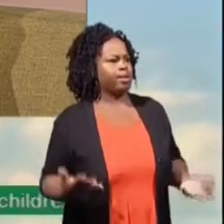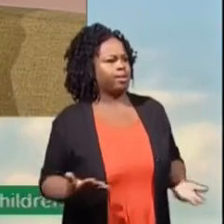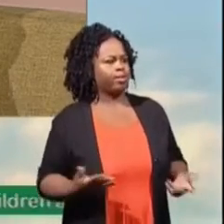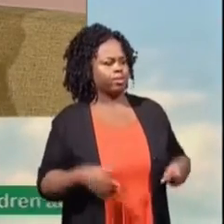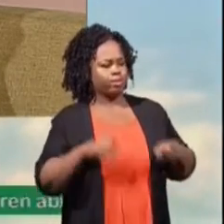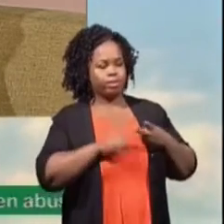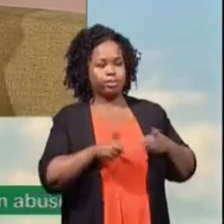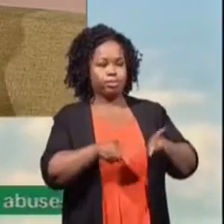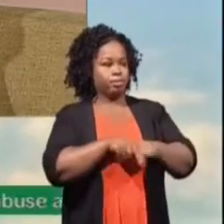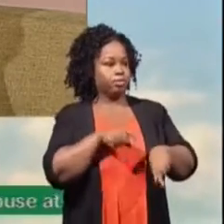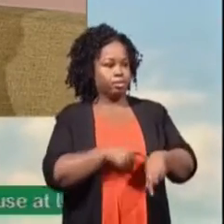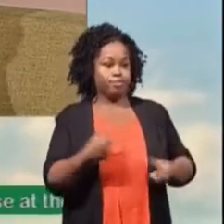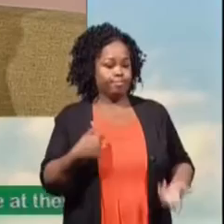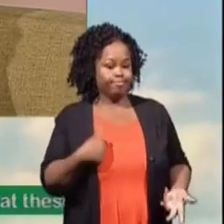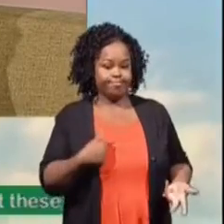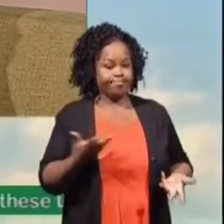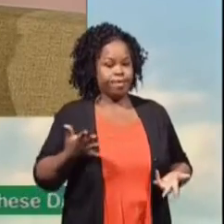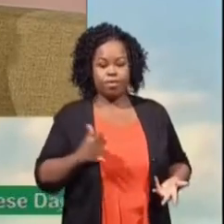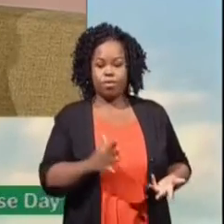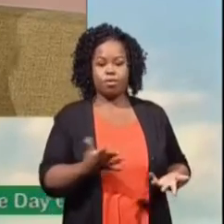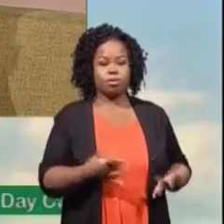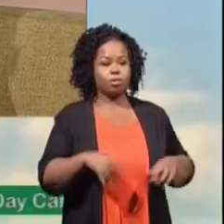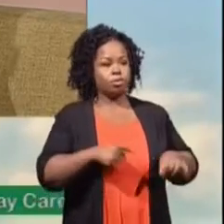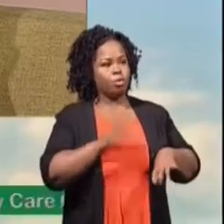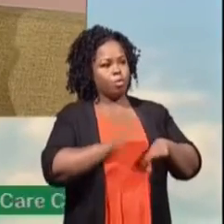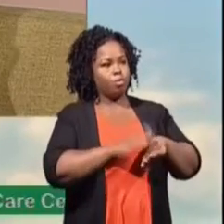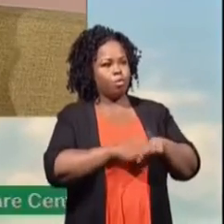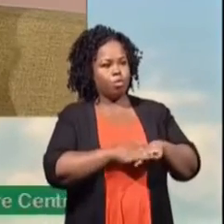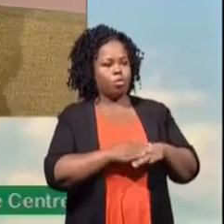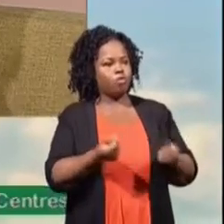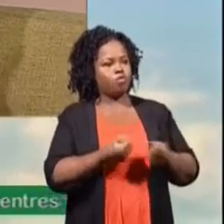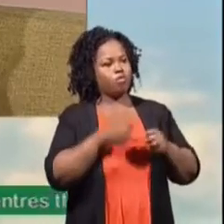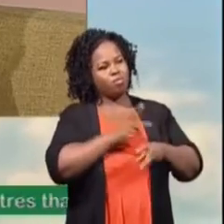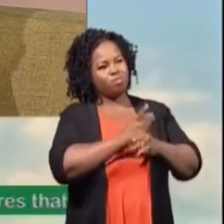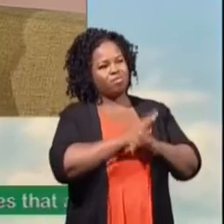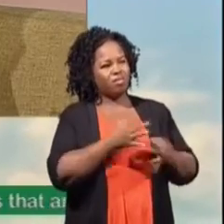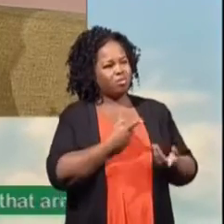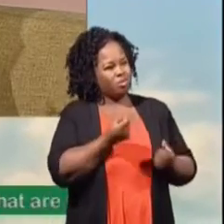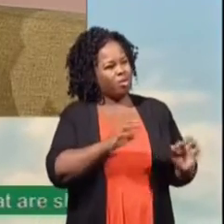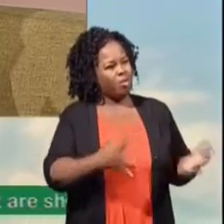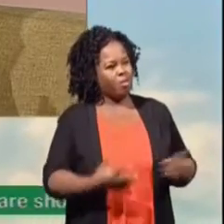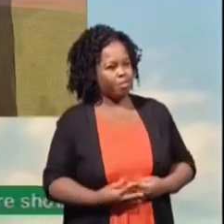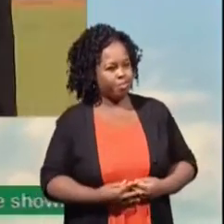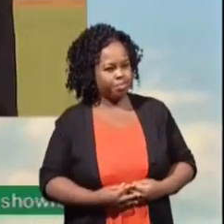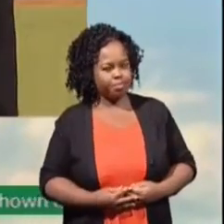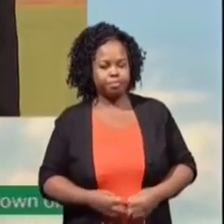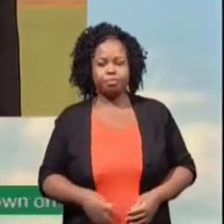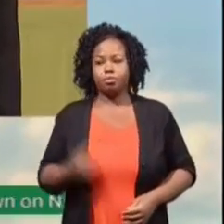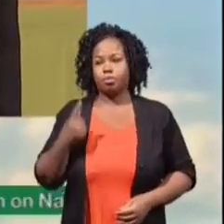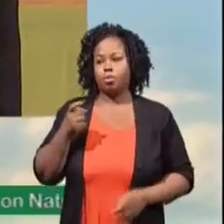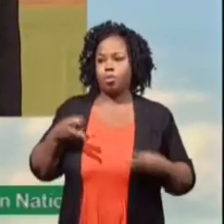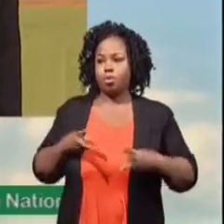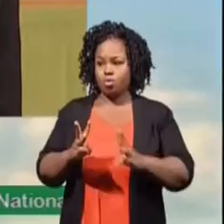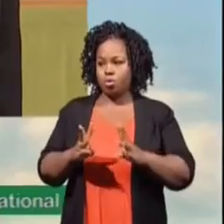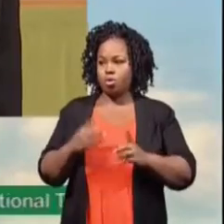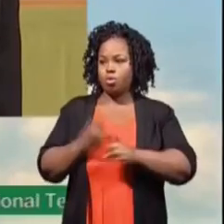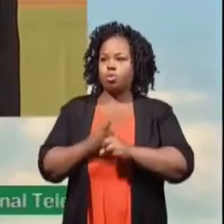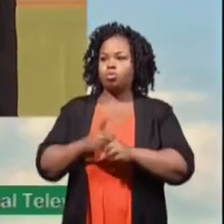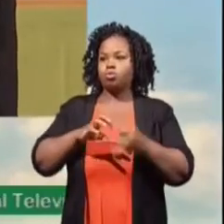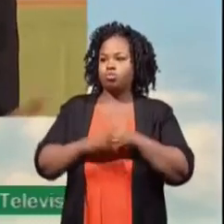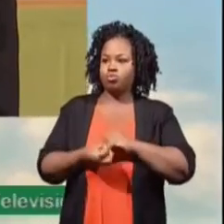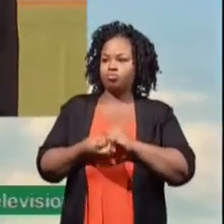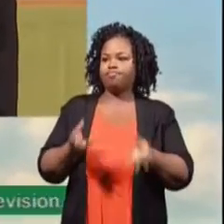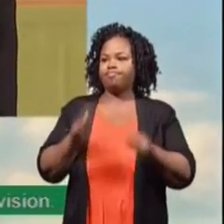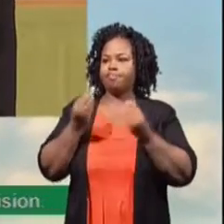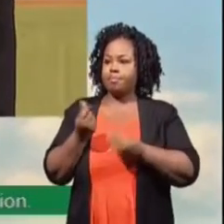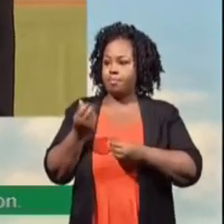And at the very same time, angifuna ukuthi ngiincrease ischool fees kuma parents. So ngizoyenza kanjani? The only way it's sosa imali